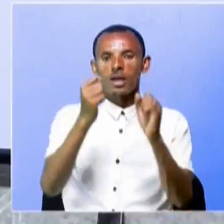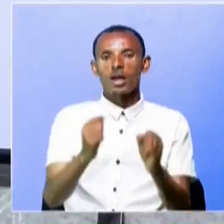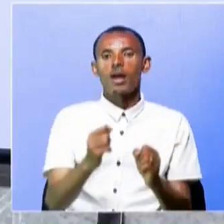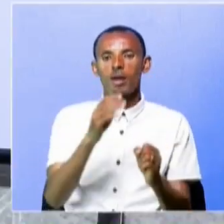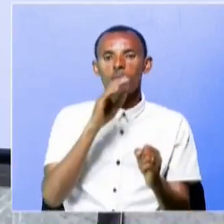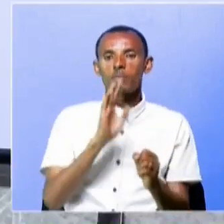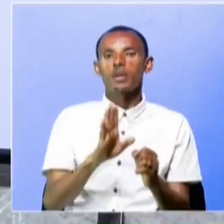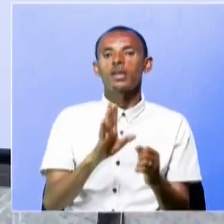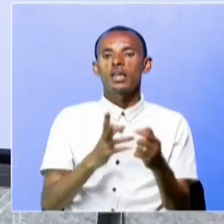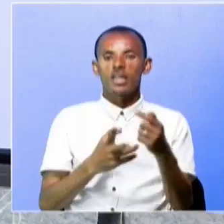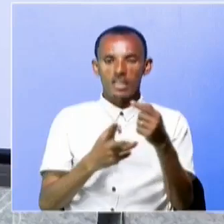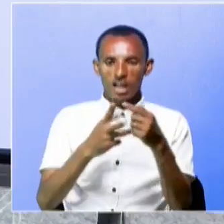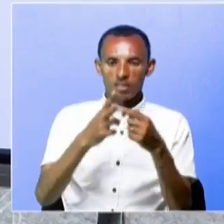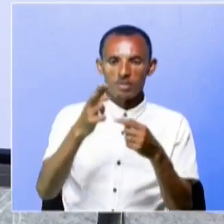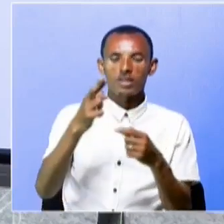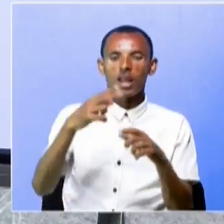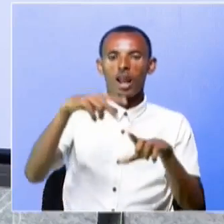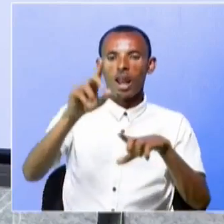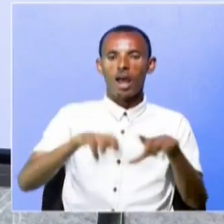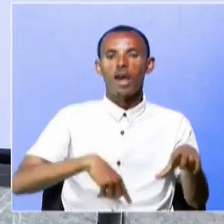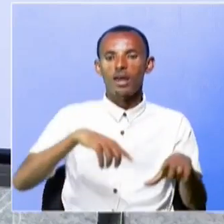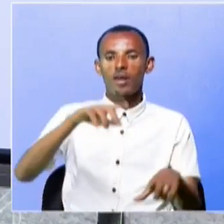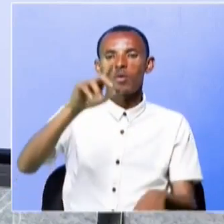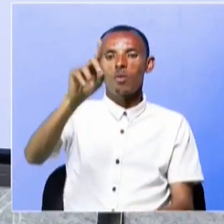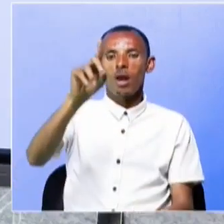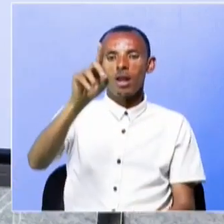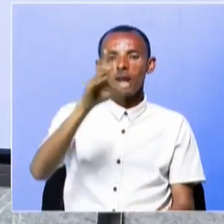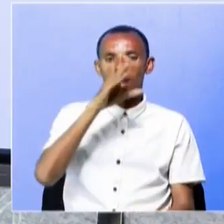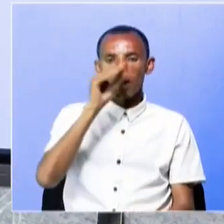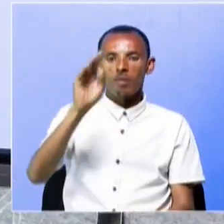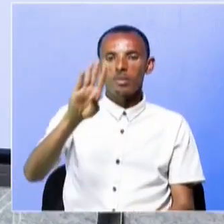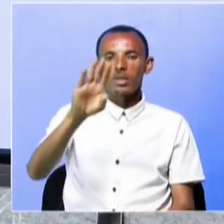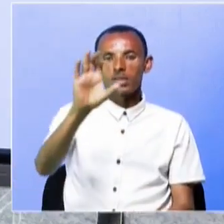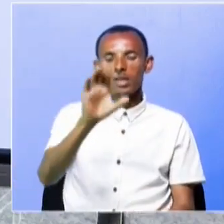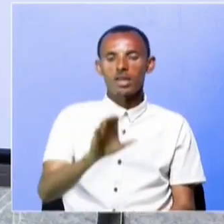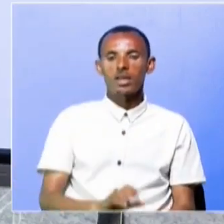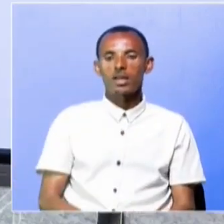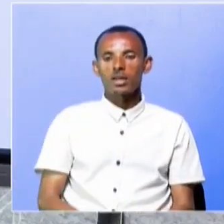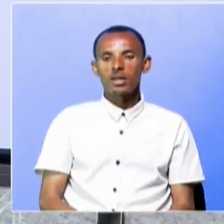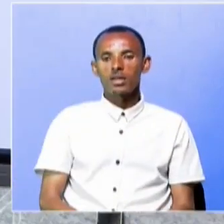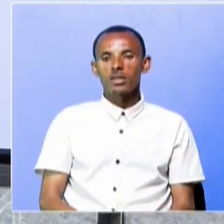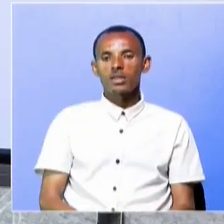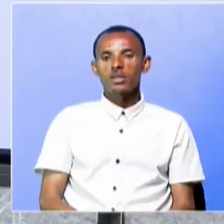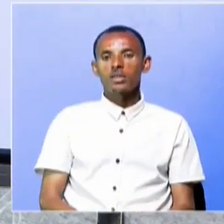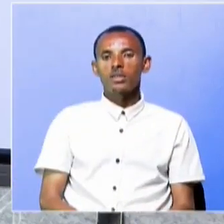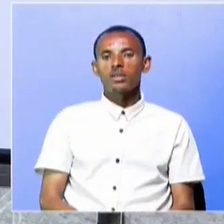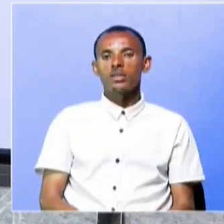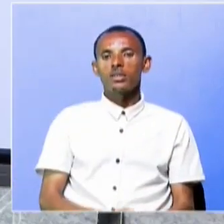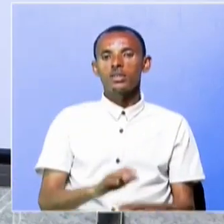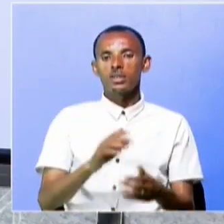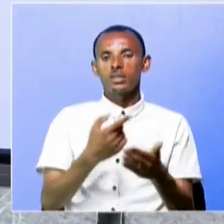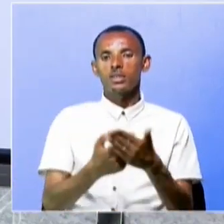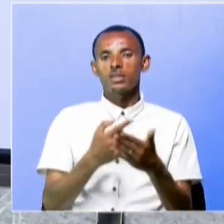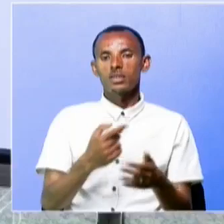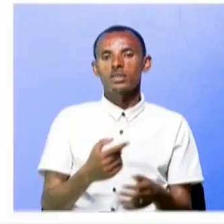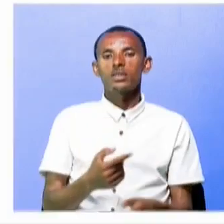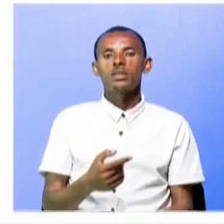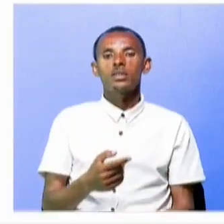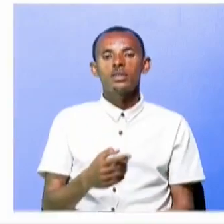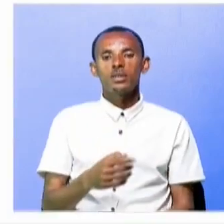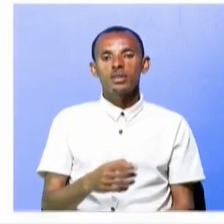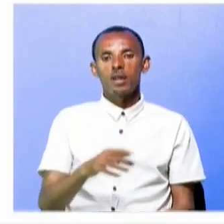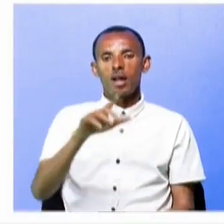transversal line for line L1 and BC, right? Okay, this is, say this